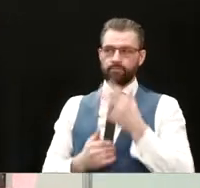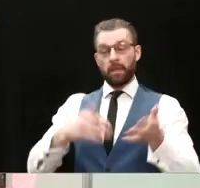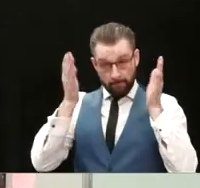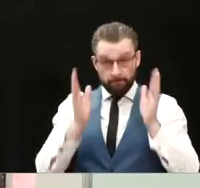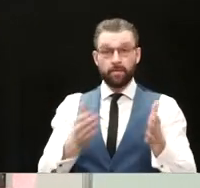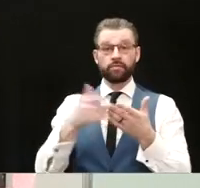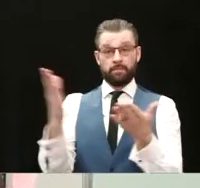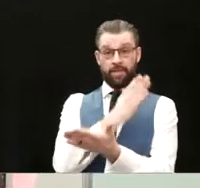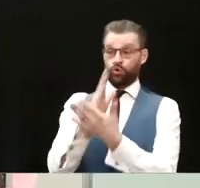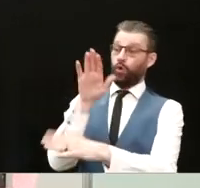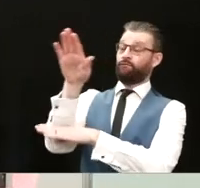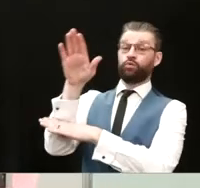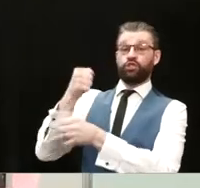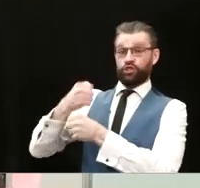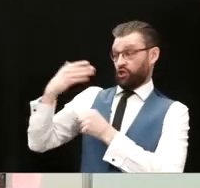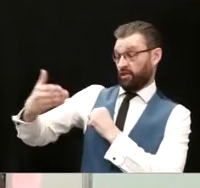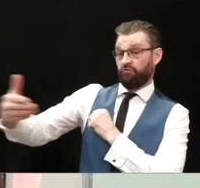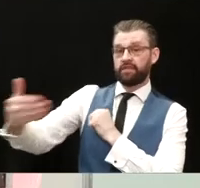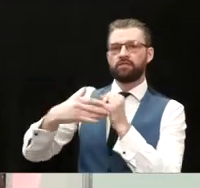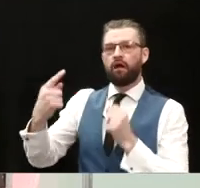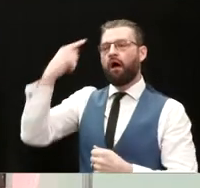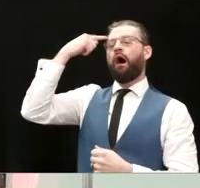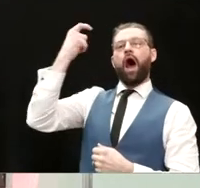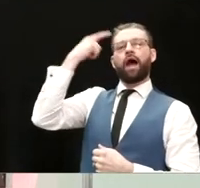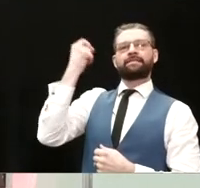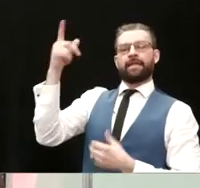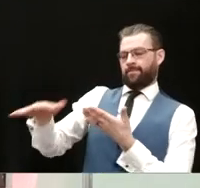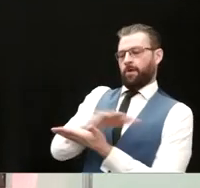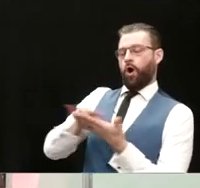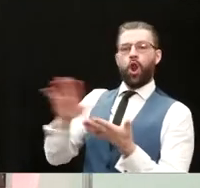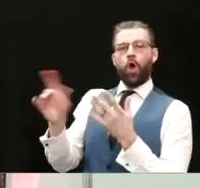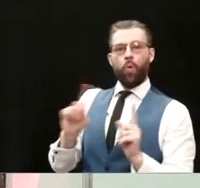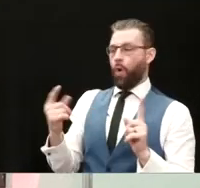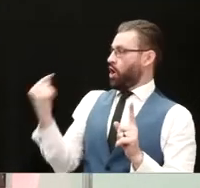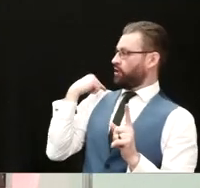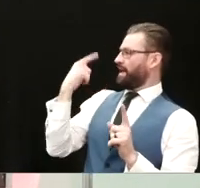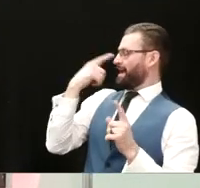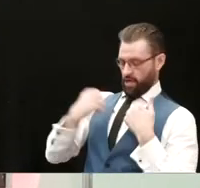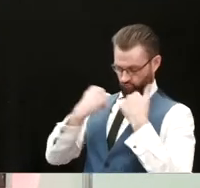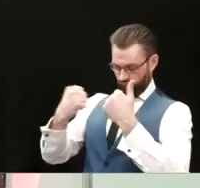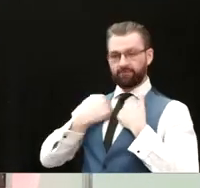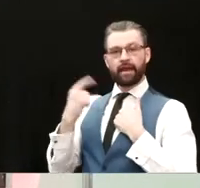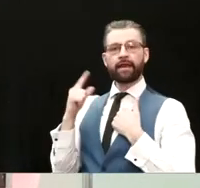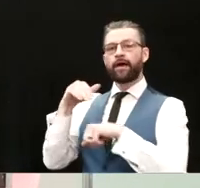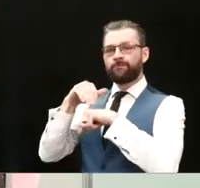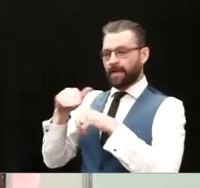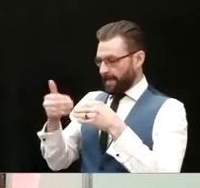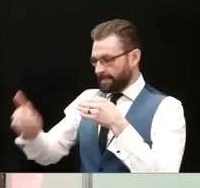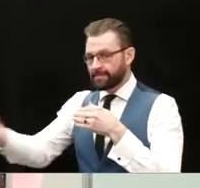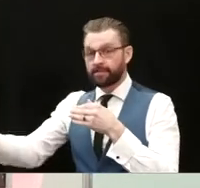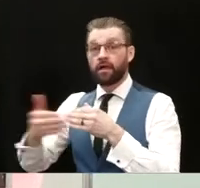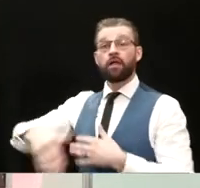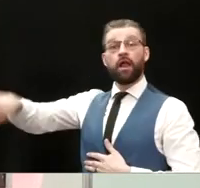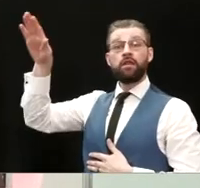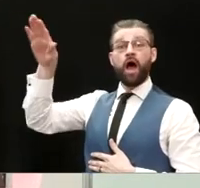future generations understand the causes of the Holocaust and reflect upon its consequences. We vow to remember the victims of